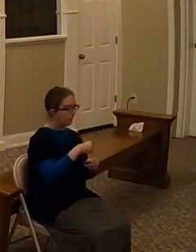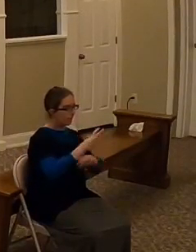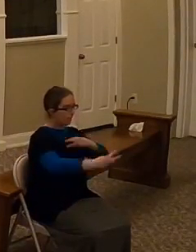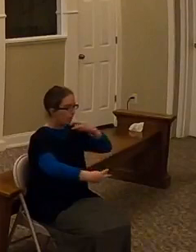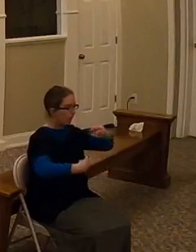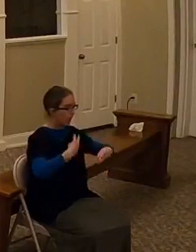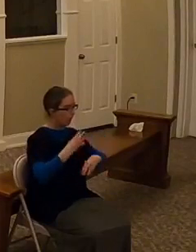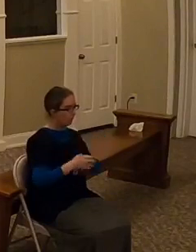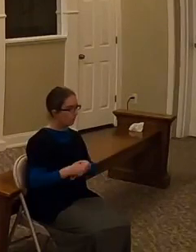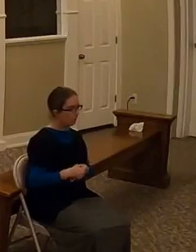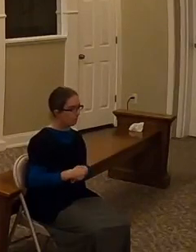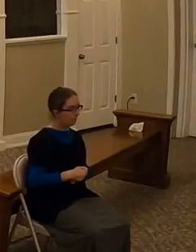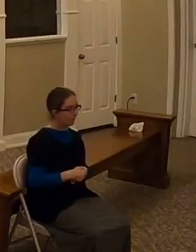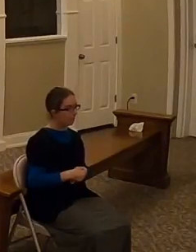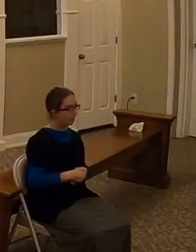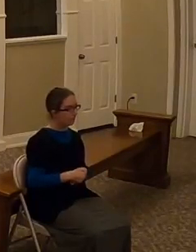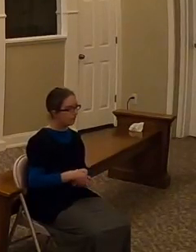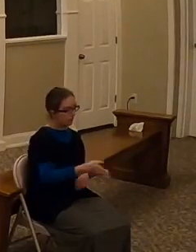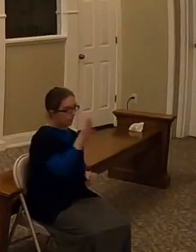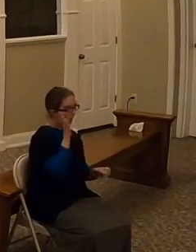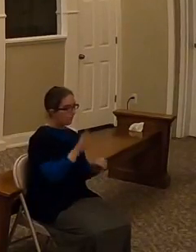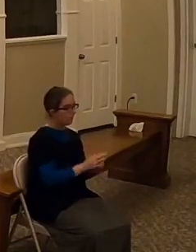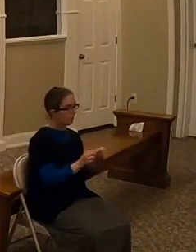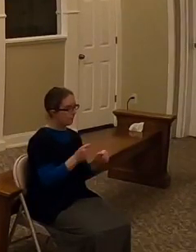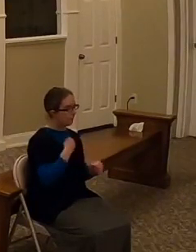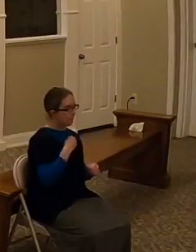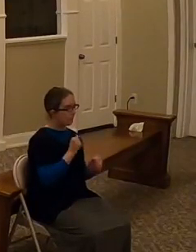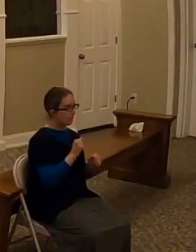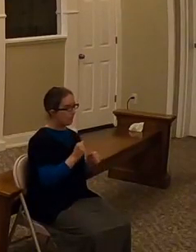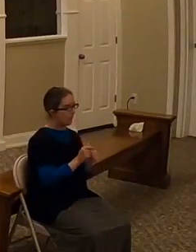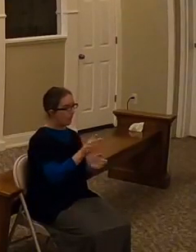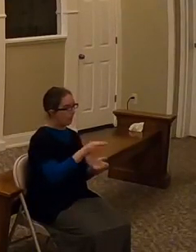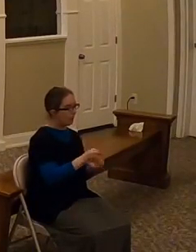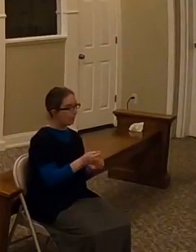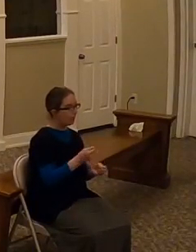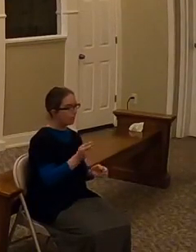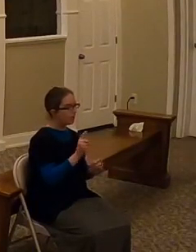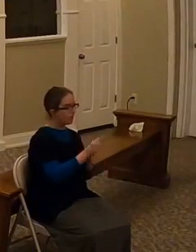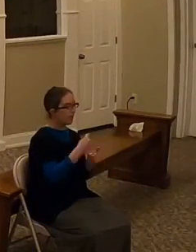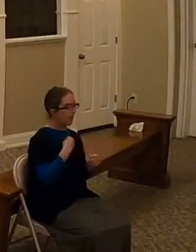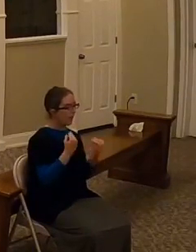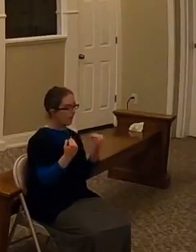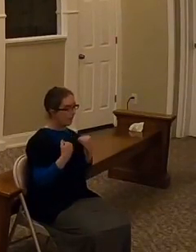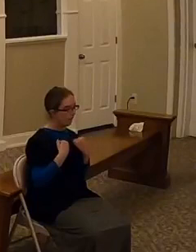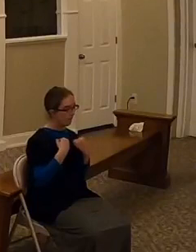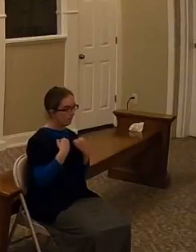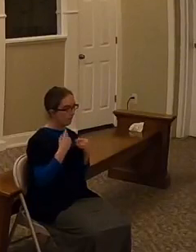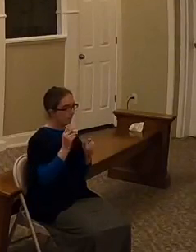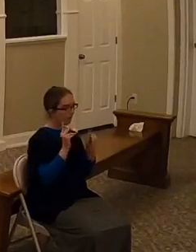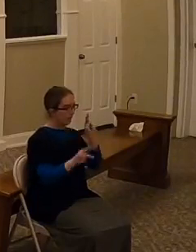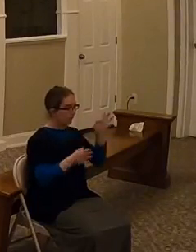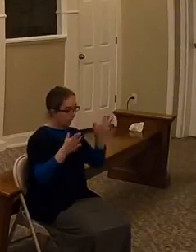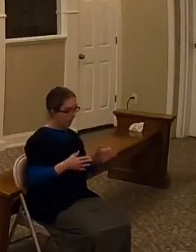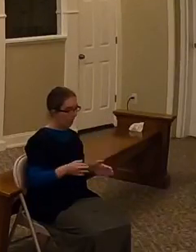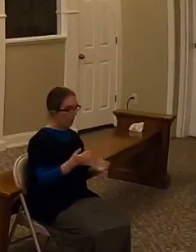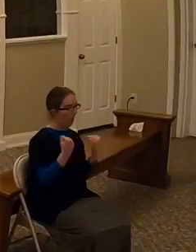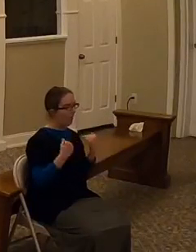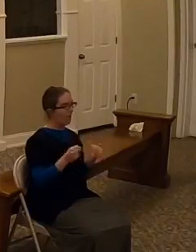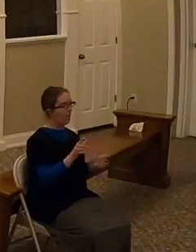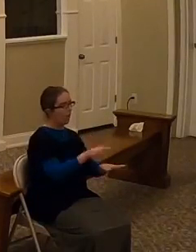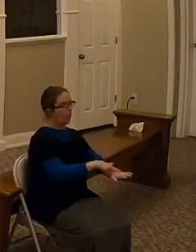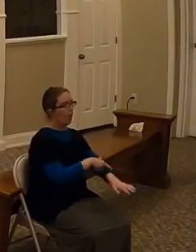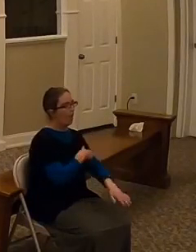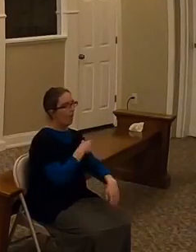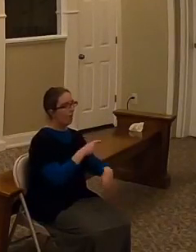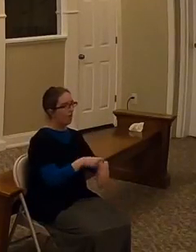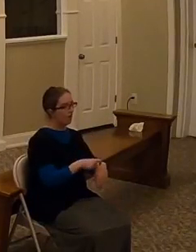Fortunately, God filled me with the Holy Ghost when I was a young teenager. So I've had the Holy Ghost a long time, over 52